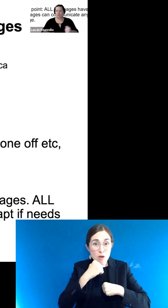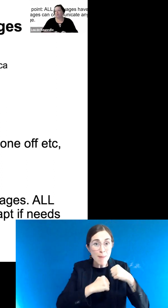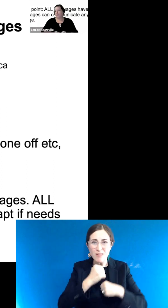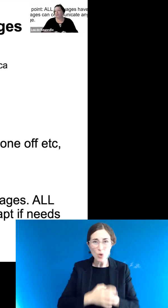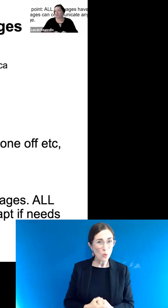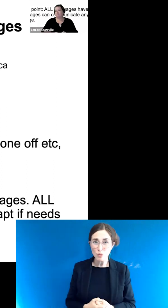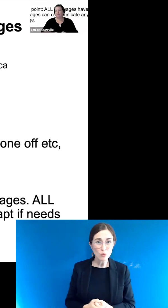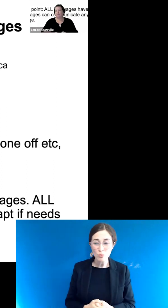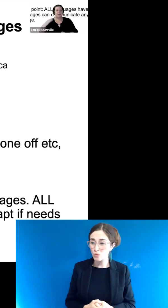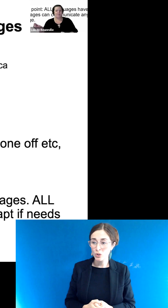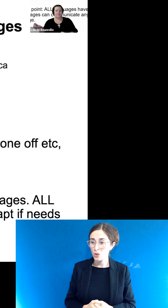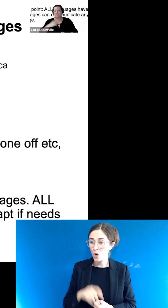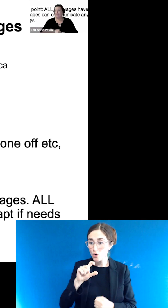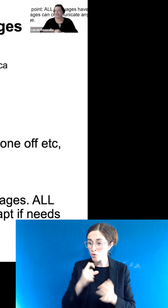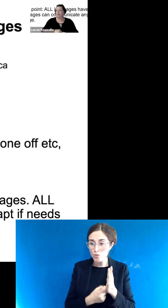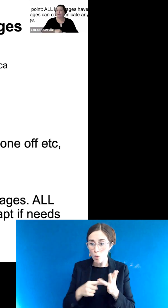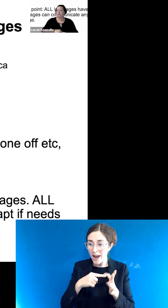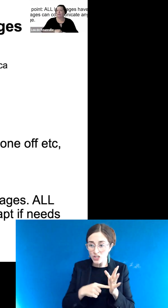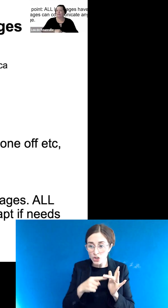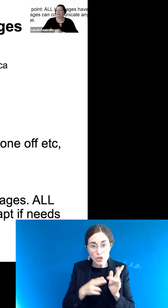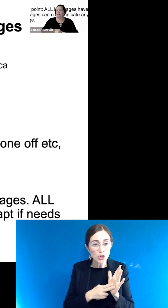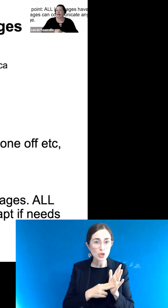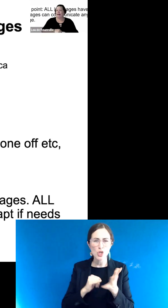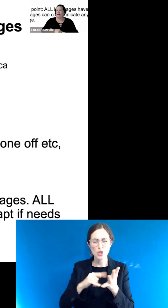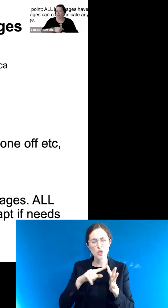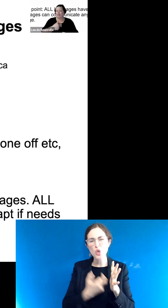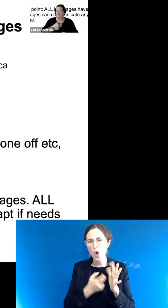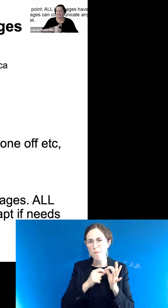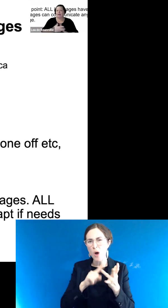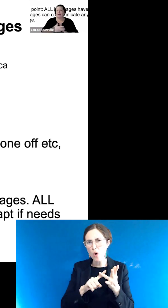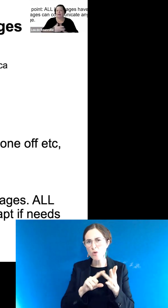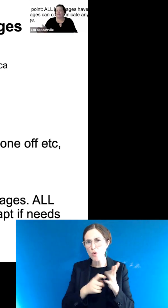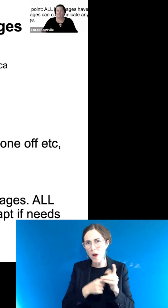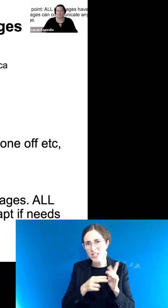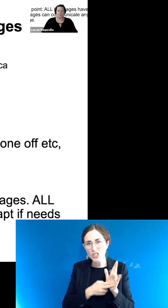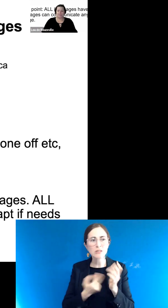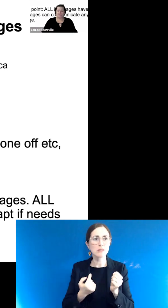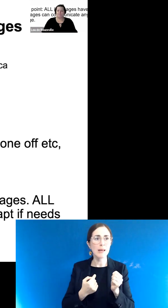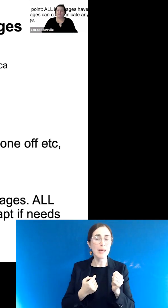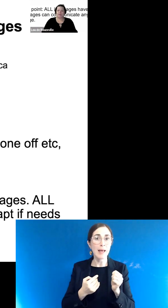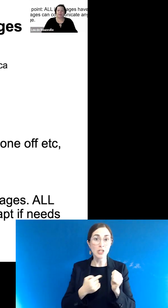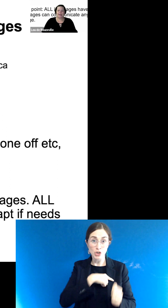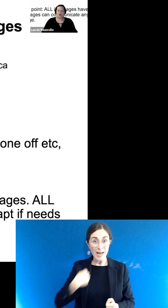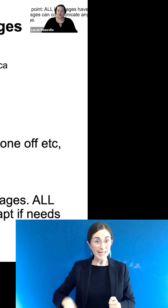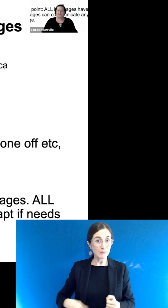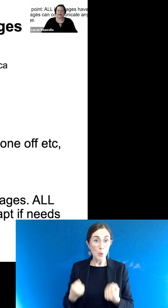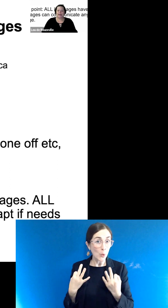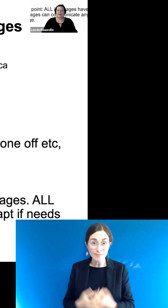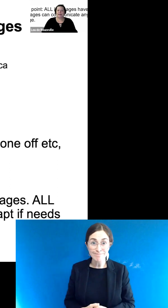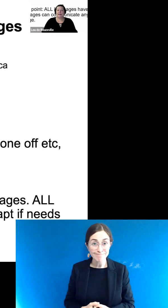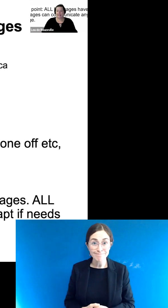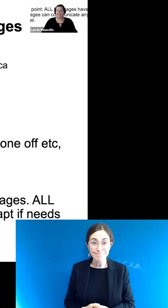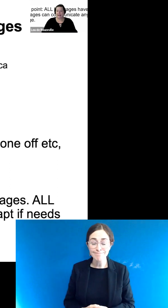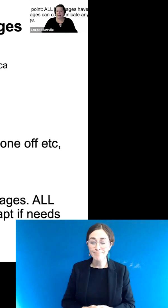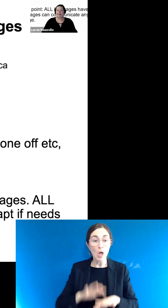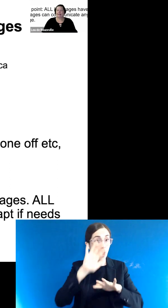does Serbo-Croatian, neither does Mandarin, Chinese, neither do many languages.